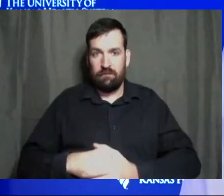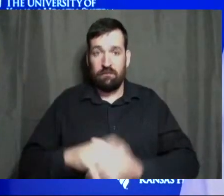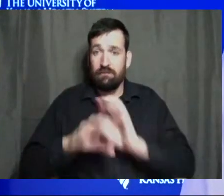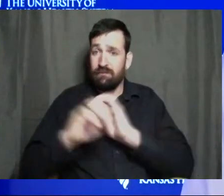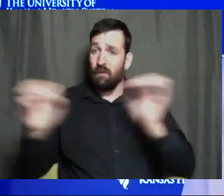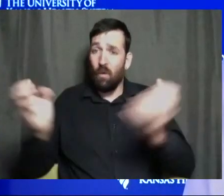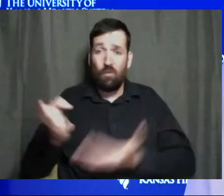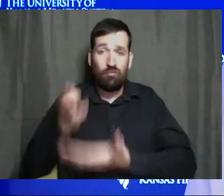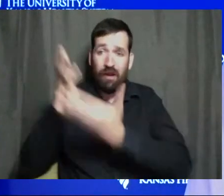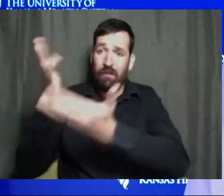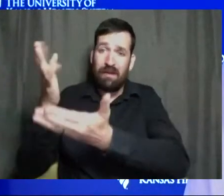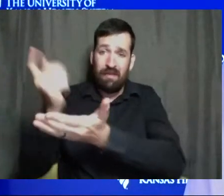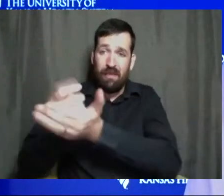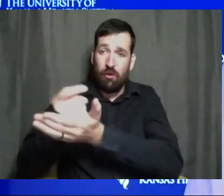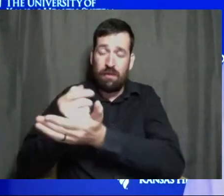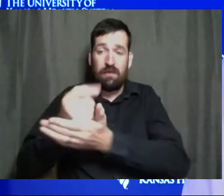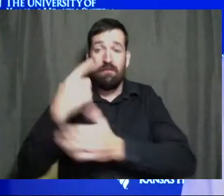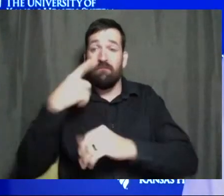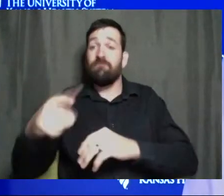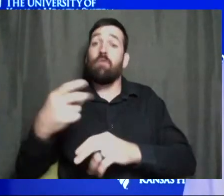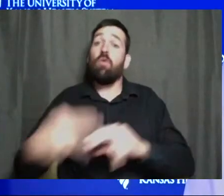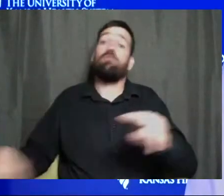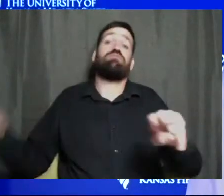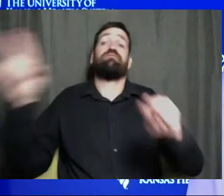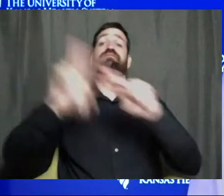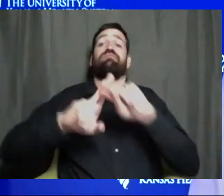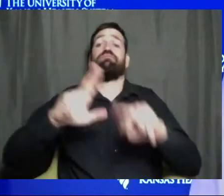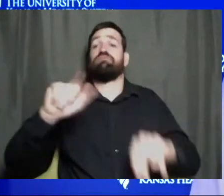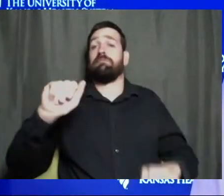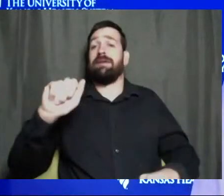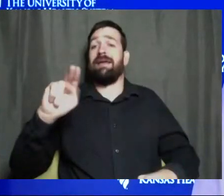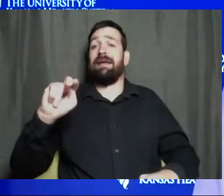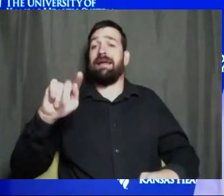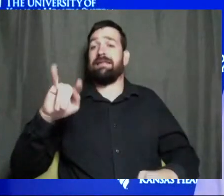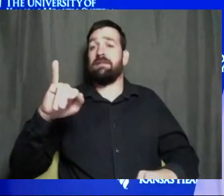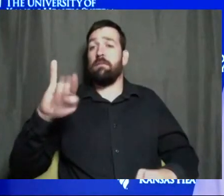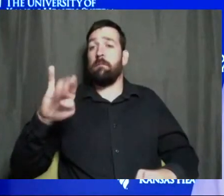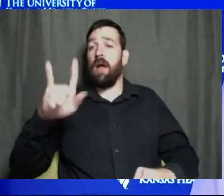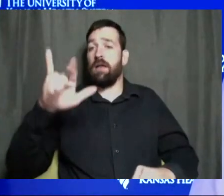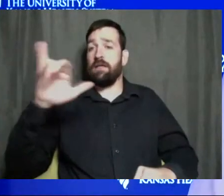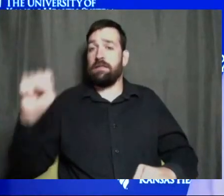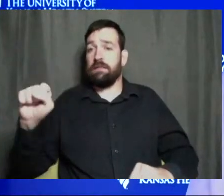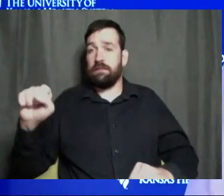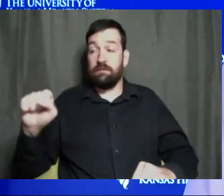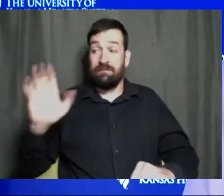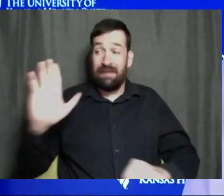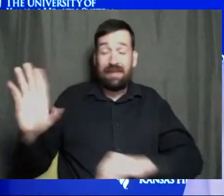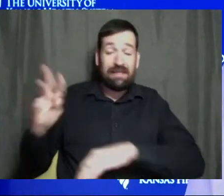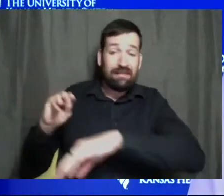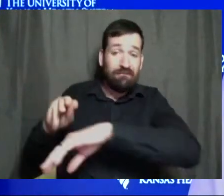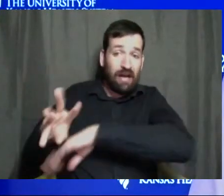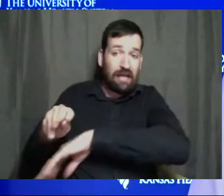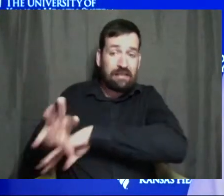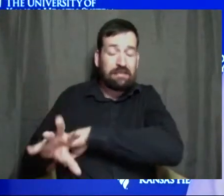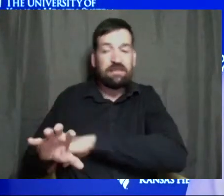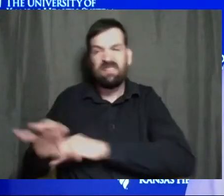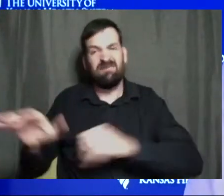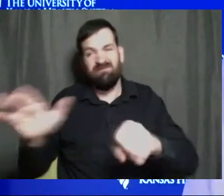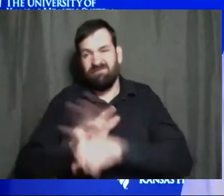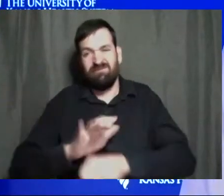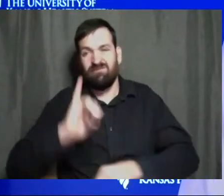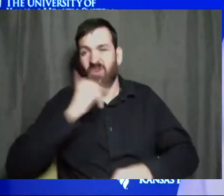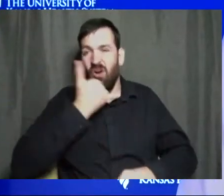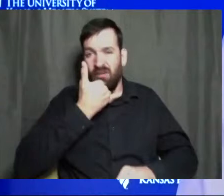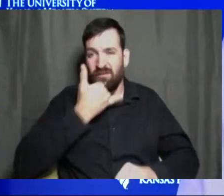therapy to increase your antibodies. So I think the advice he was getting was completely wrong. We know that the really